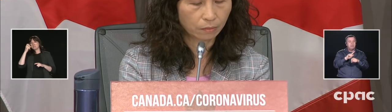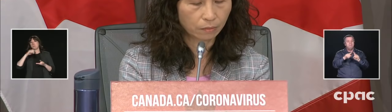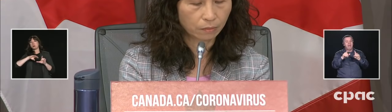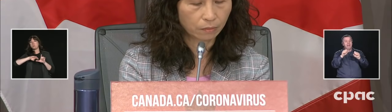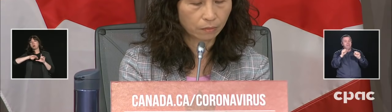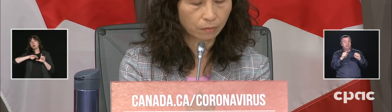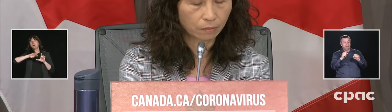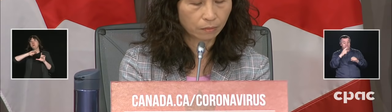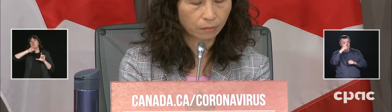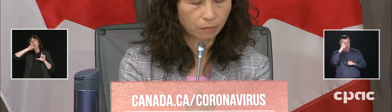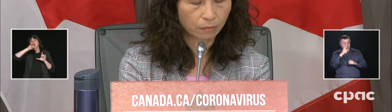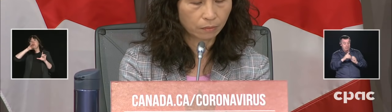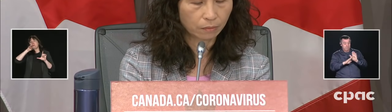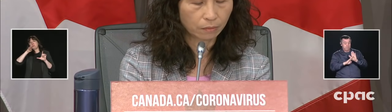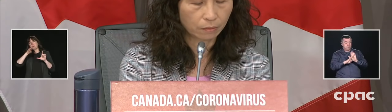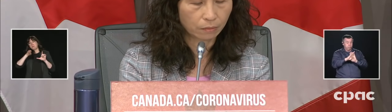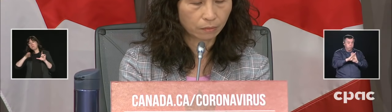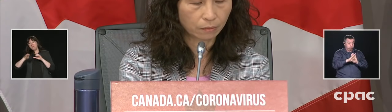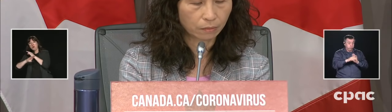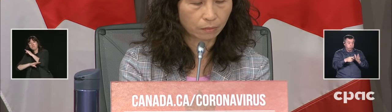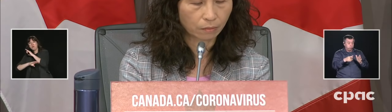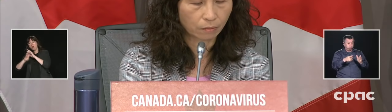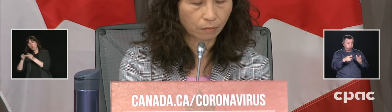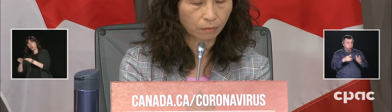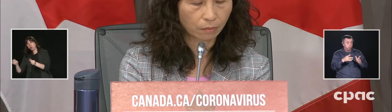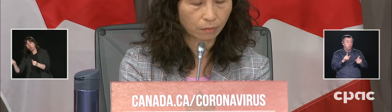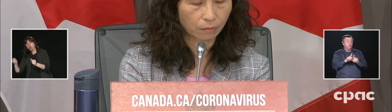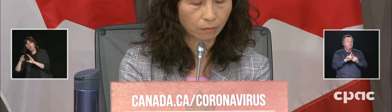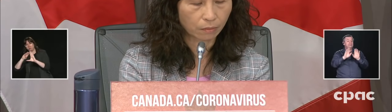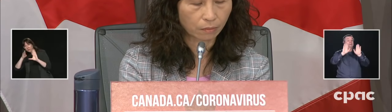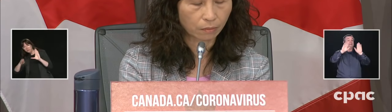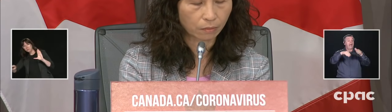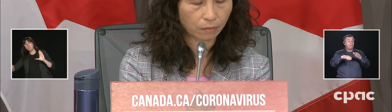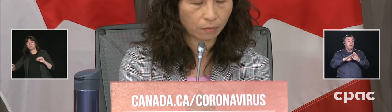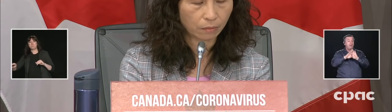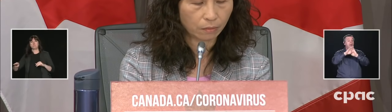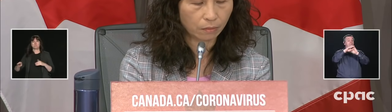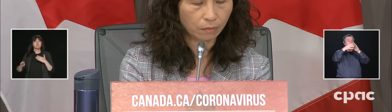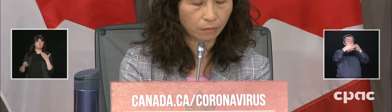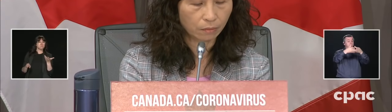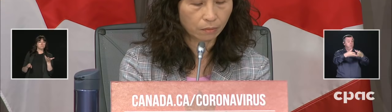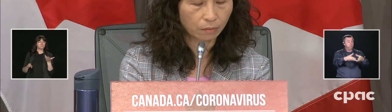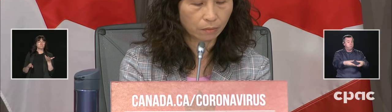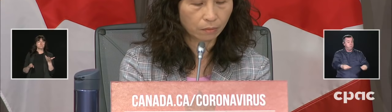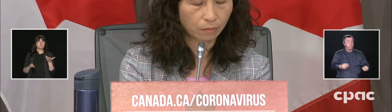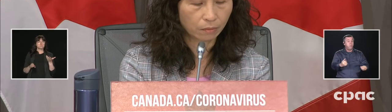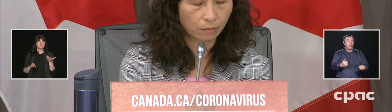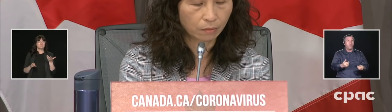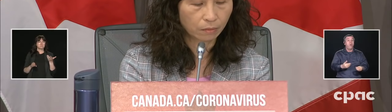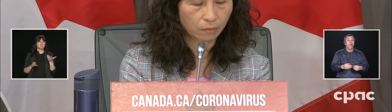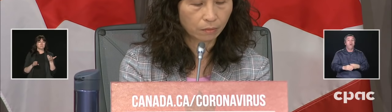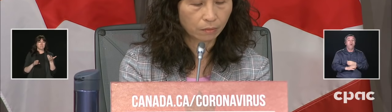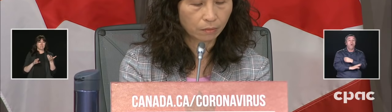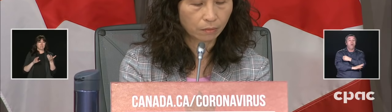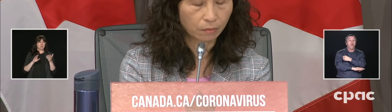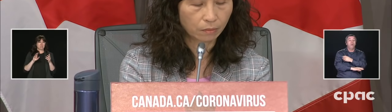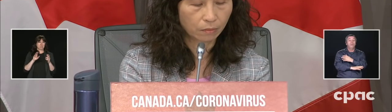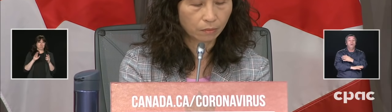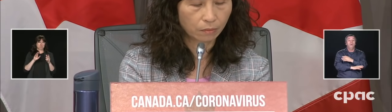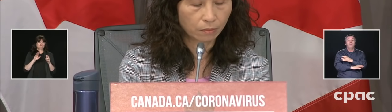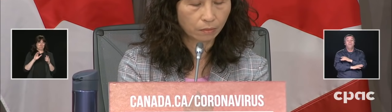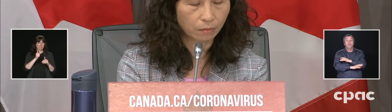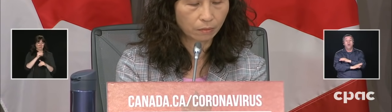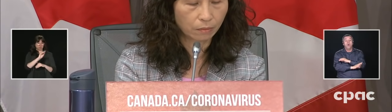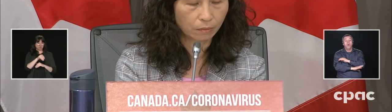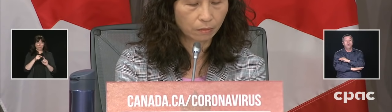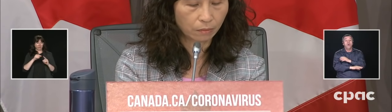can help me understand, first of all, what's the number of the population? Is that the 10% we see on page 21?